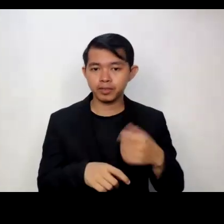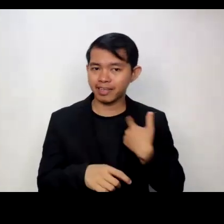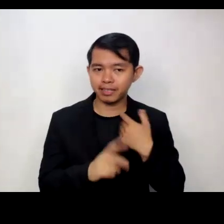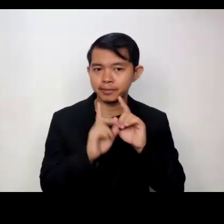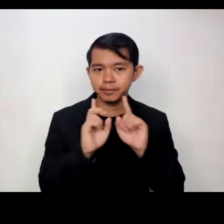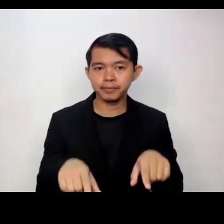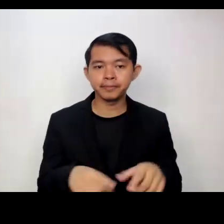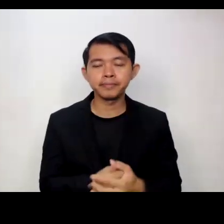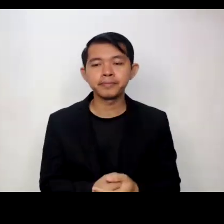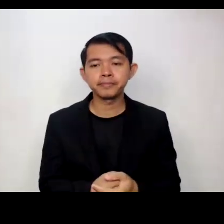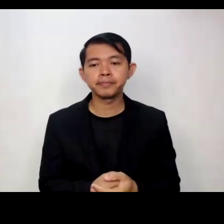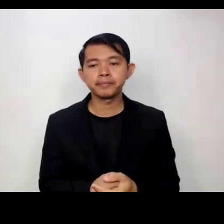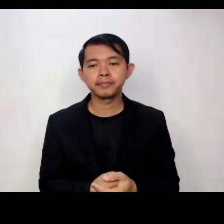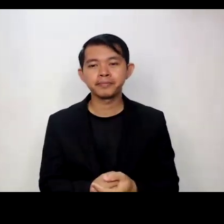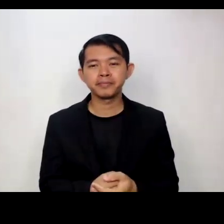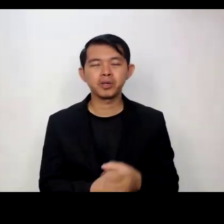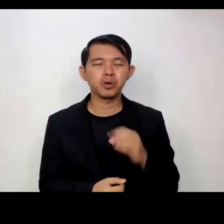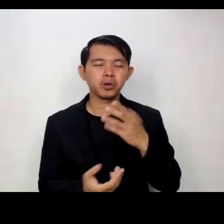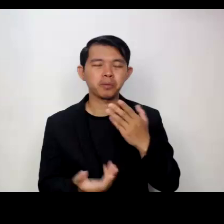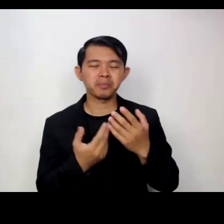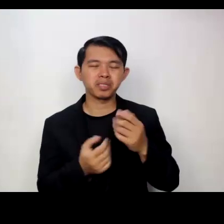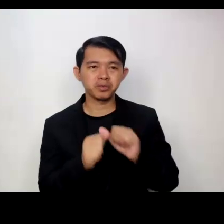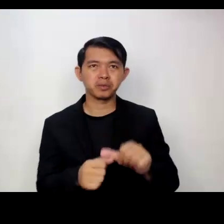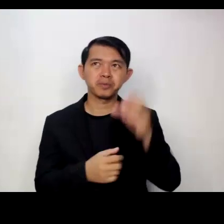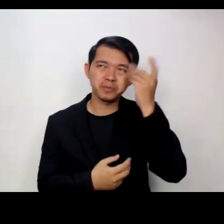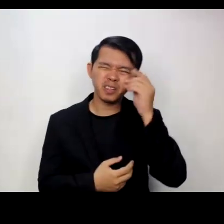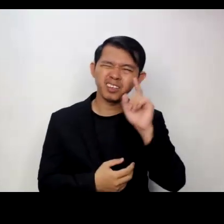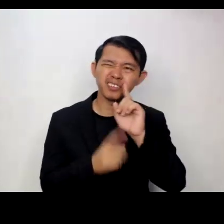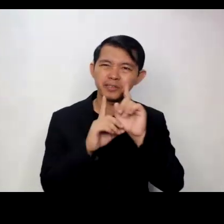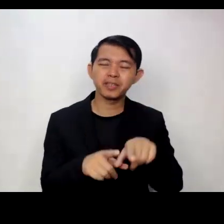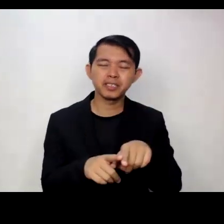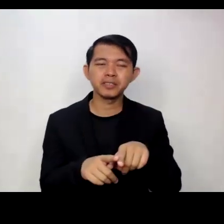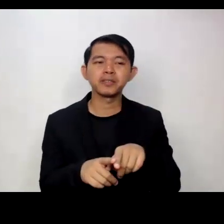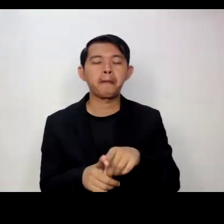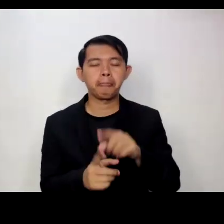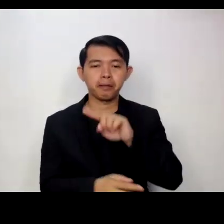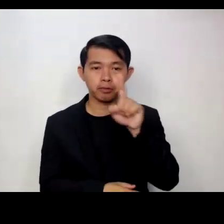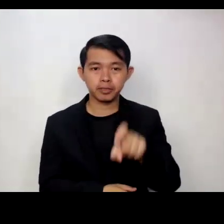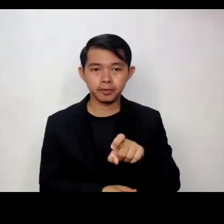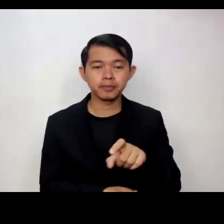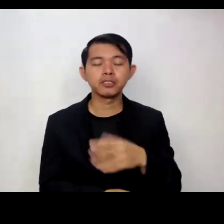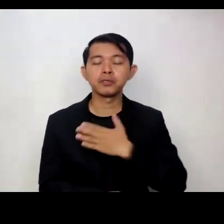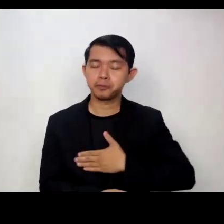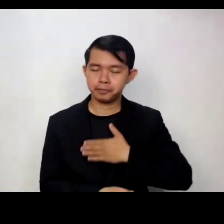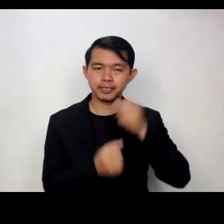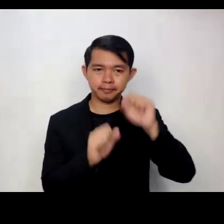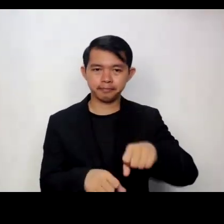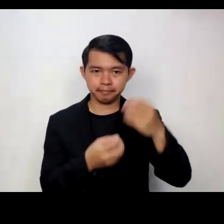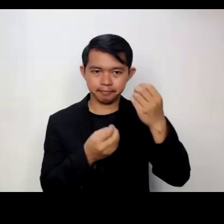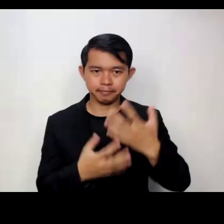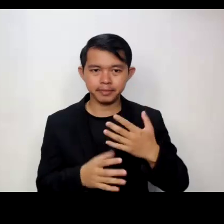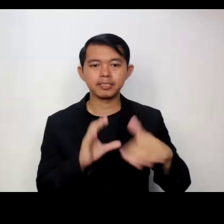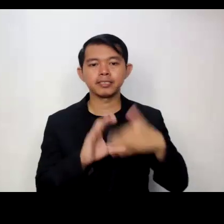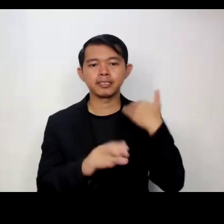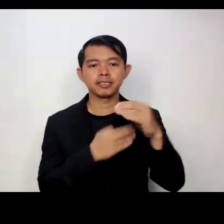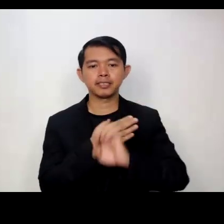um, marinating in the discussion pero may nag-lurk na question, please, please, please feel free to email us